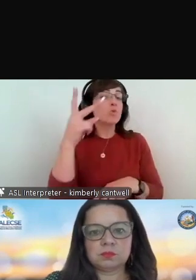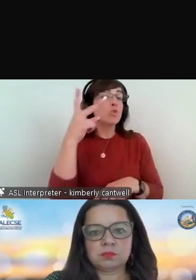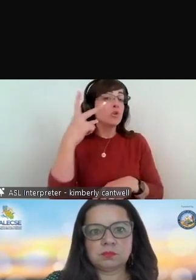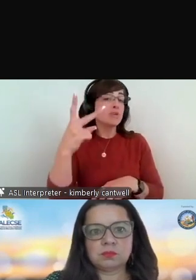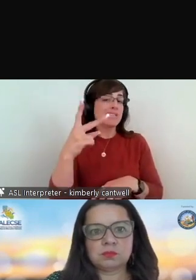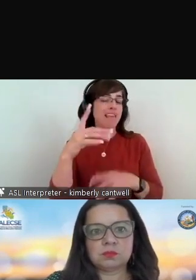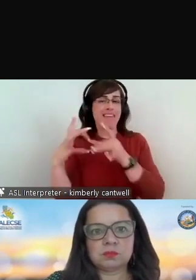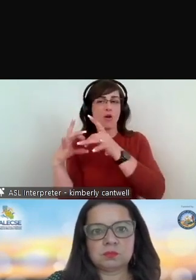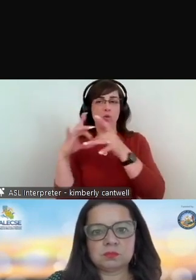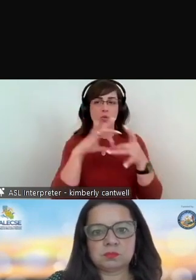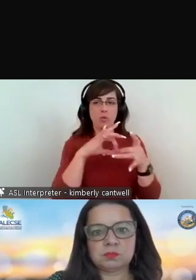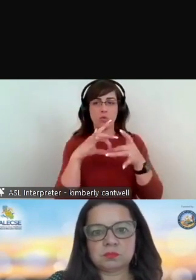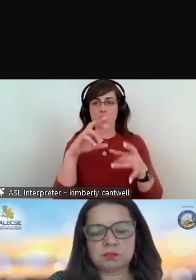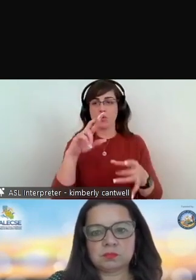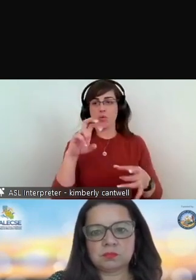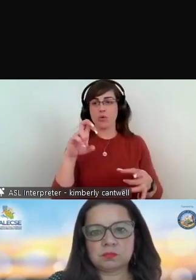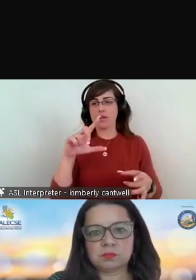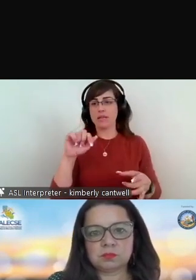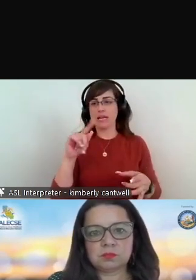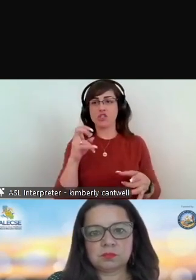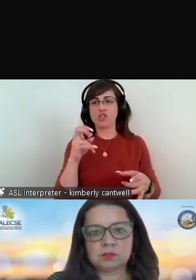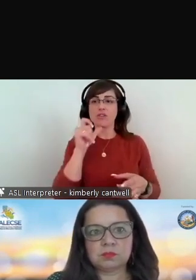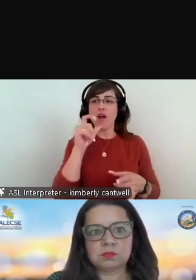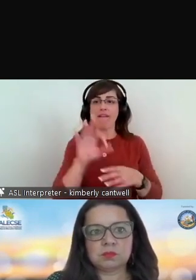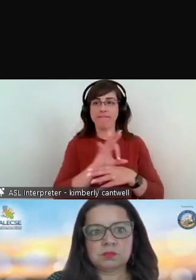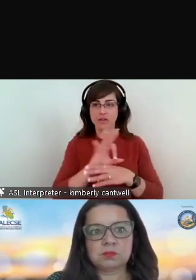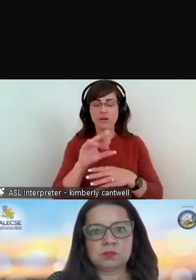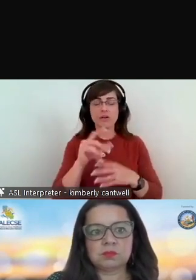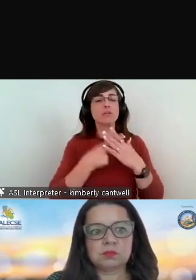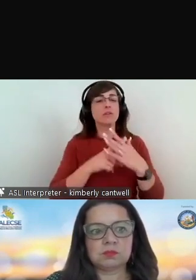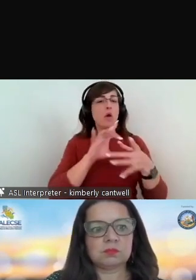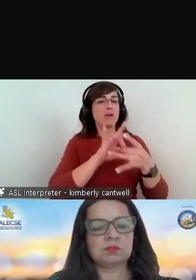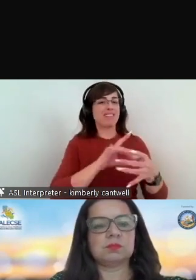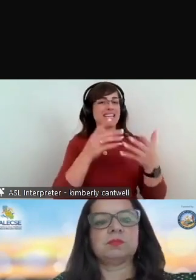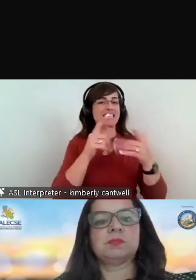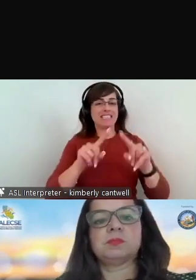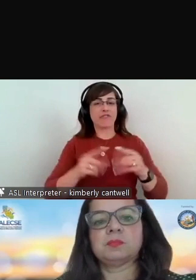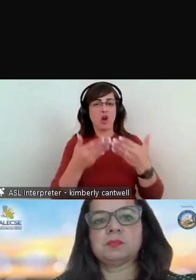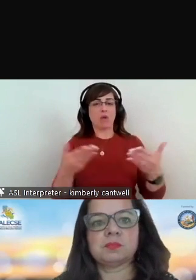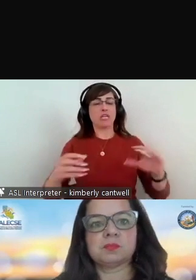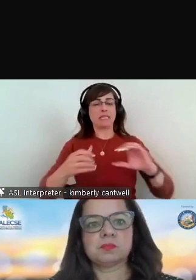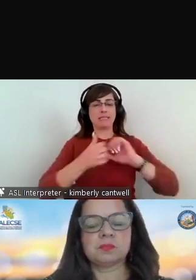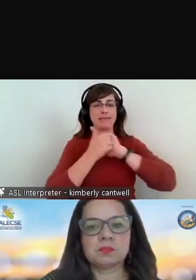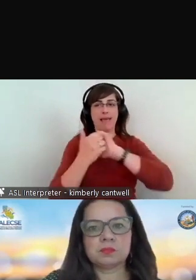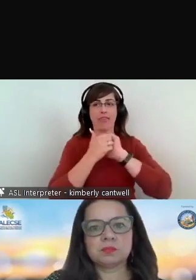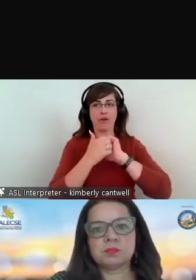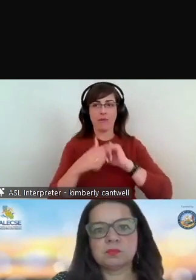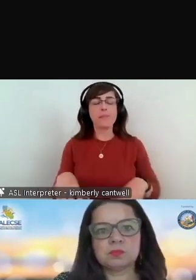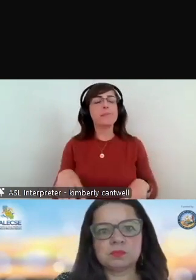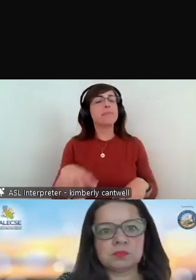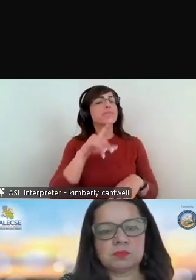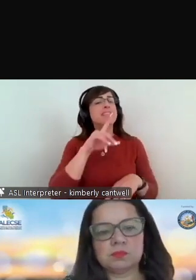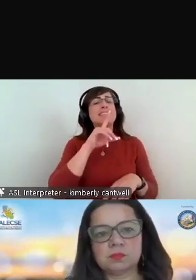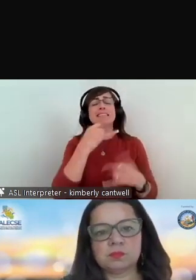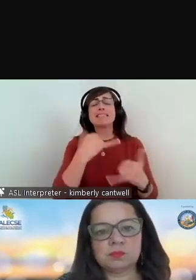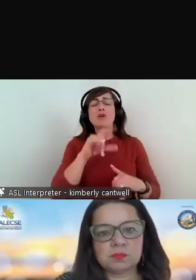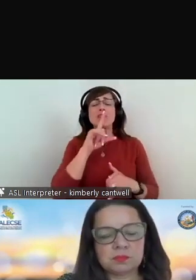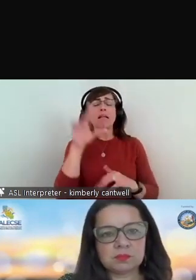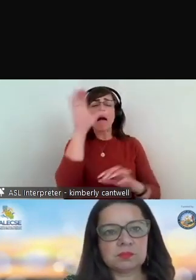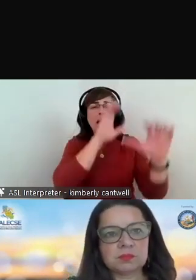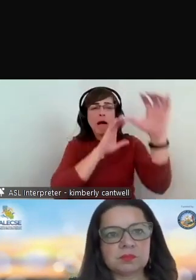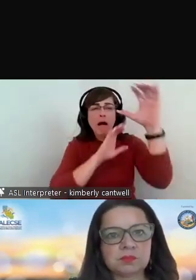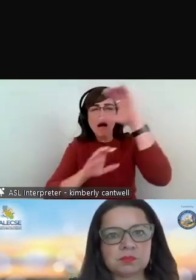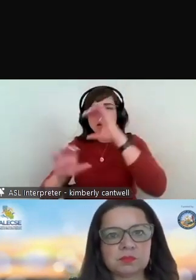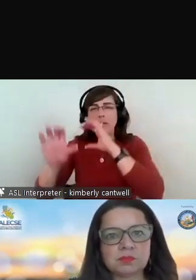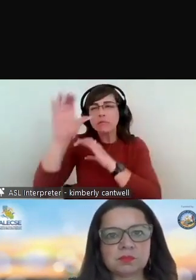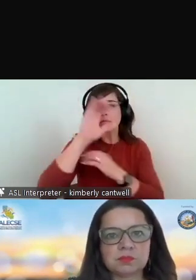there's relational, that's non-functional. So they start to relate different objects together. It's still really exploring kind of how things